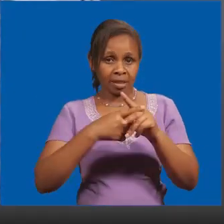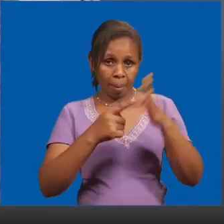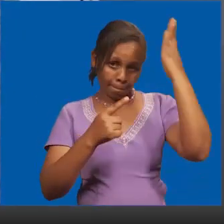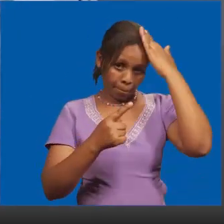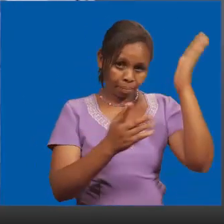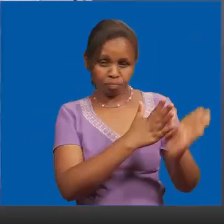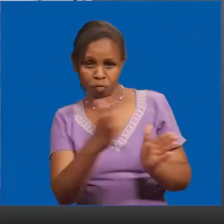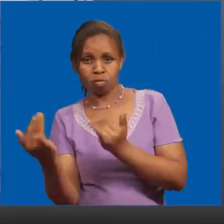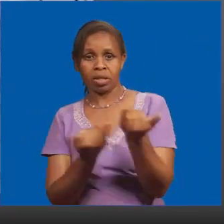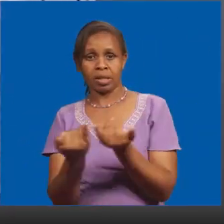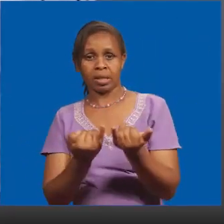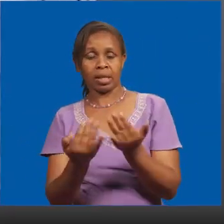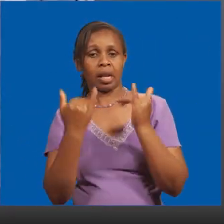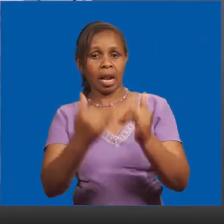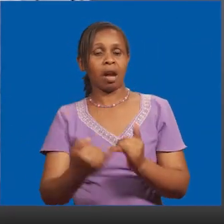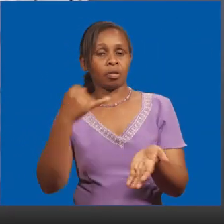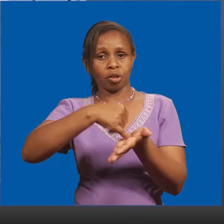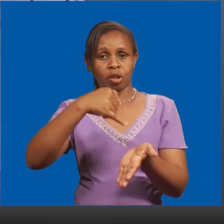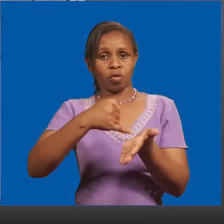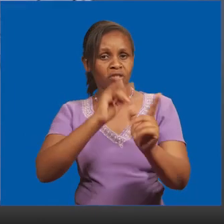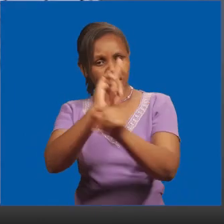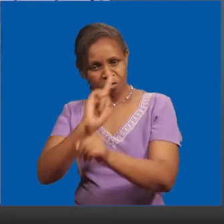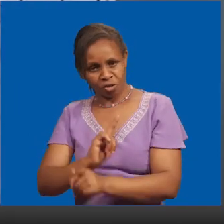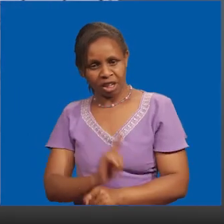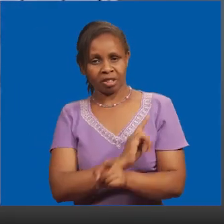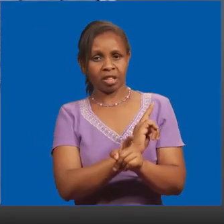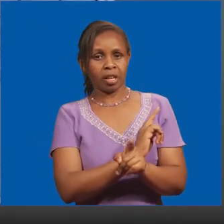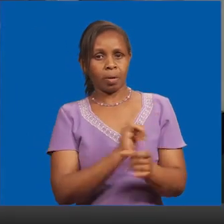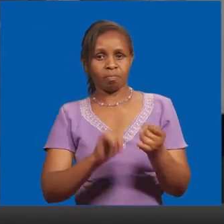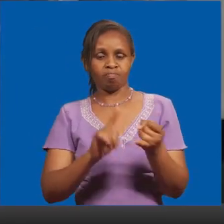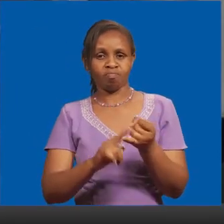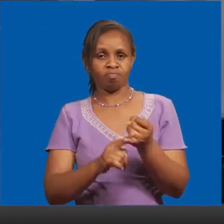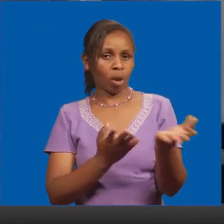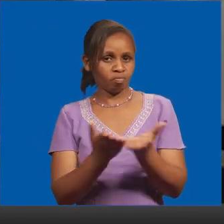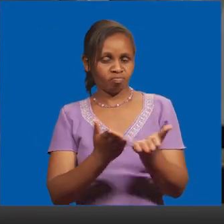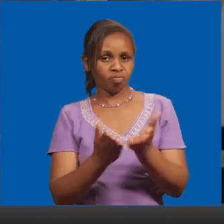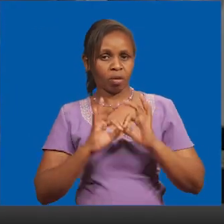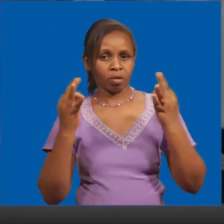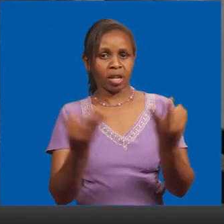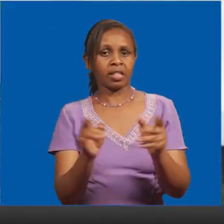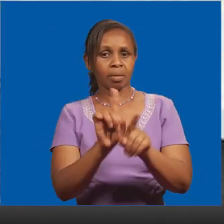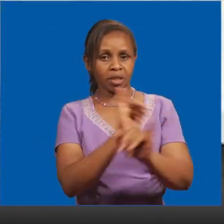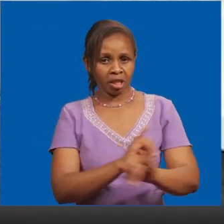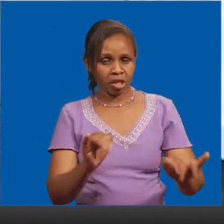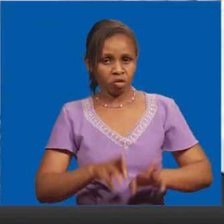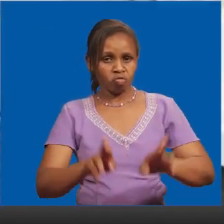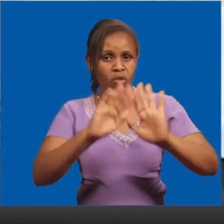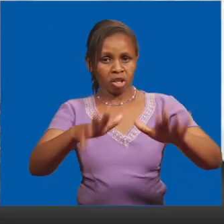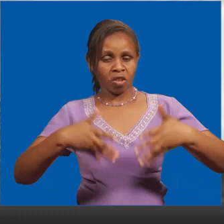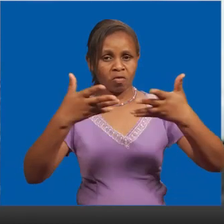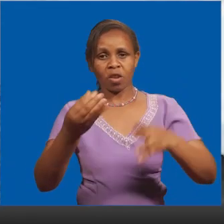100 yanayoanza Jumatatu hadi Jumamosi, shule hiyo itahusisha shughuli mbalimbali zikiwemo huduma za jamii, usafi wa fukwe